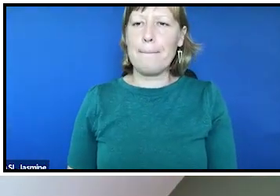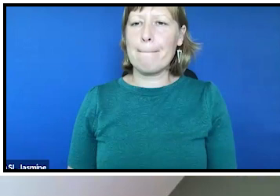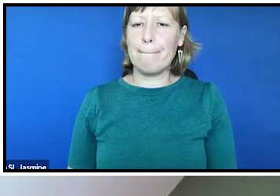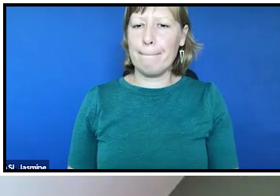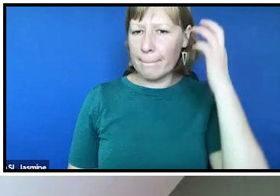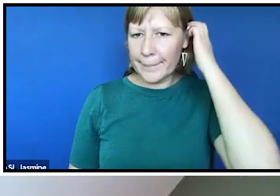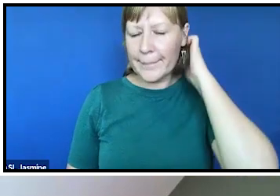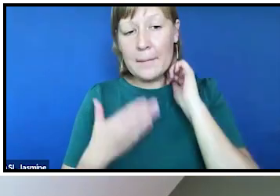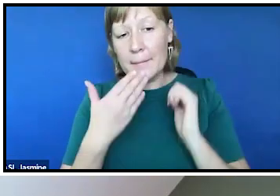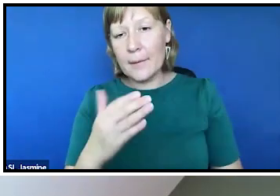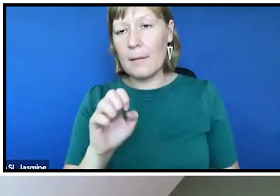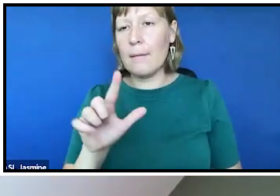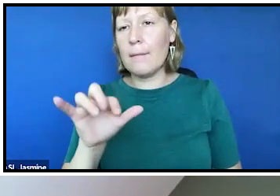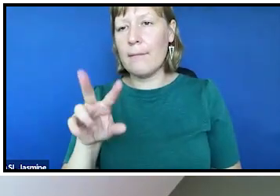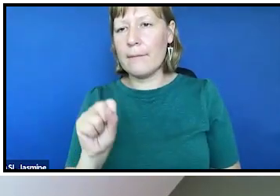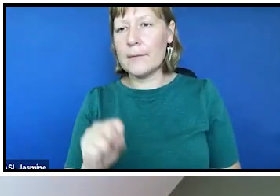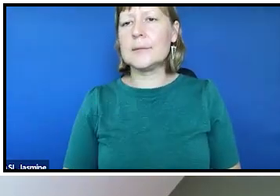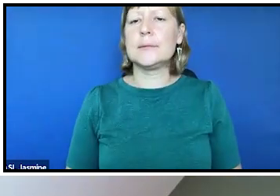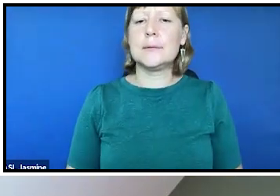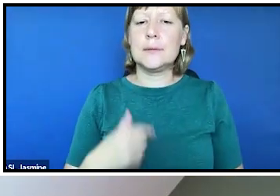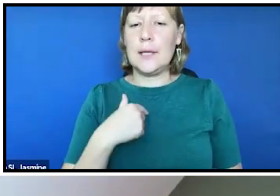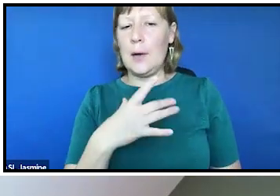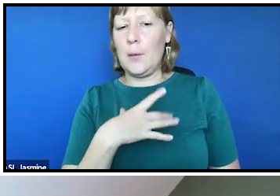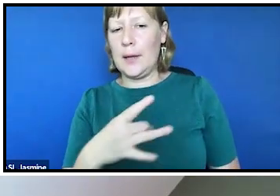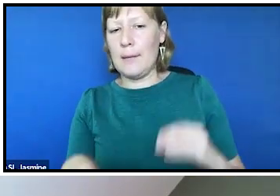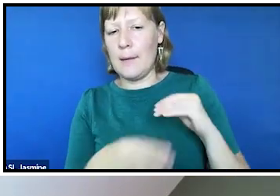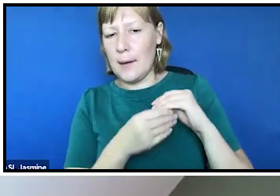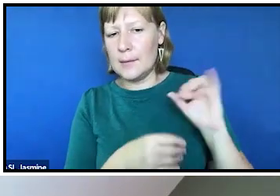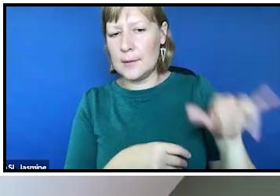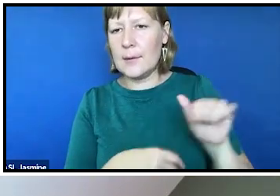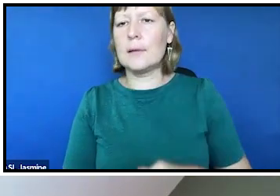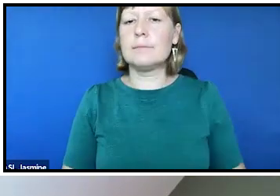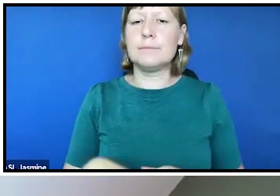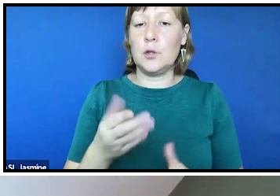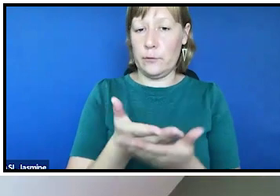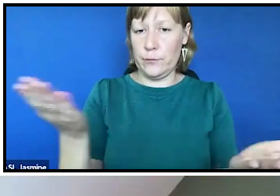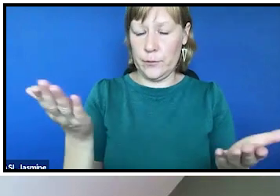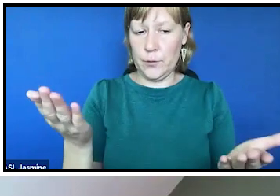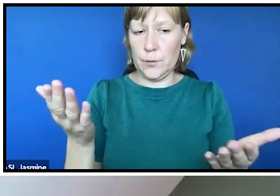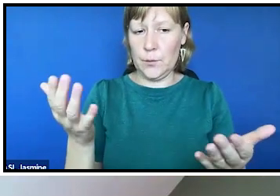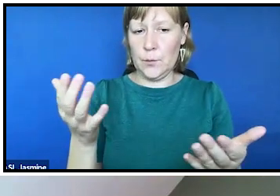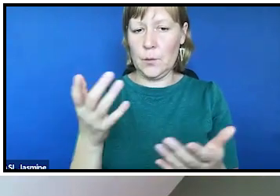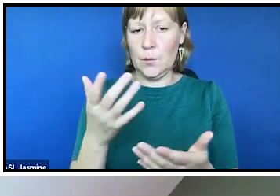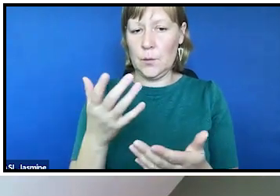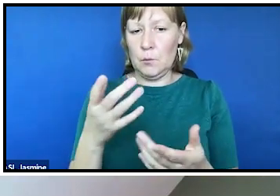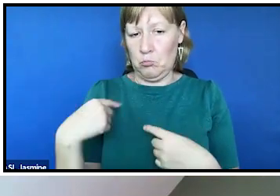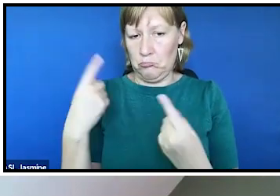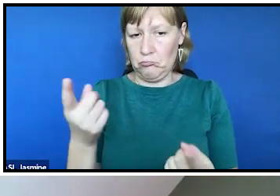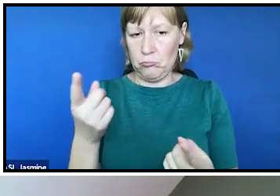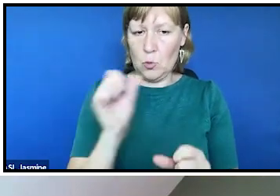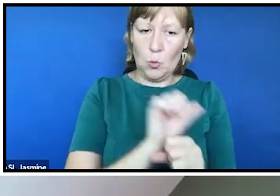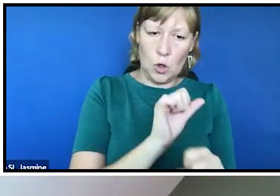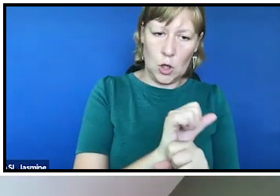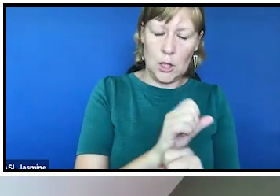Thank you, Elvis. I just want to add to that, for those of you who are working, or those of you who will get